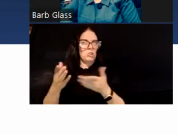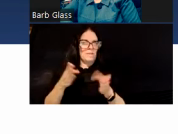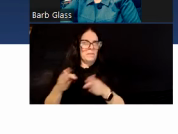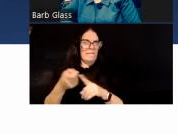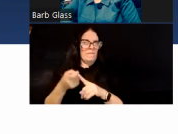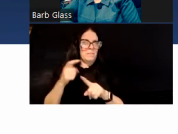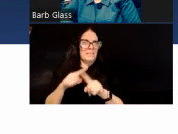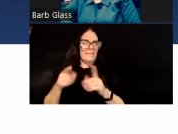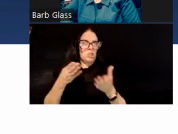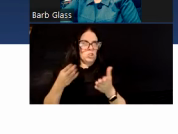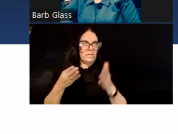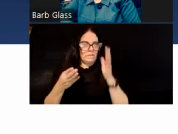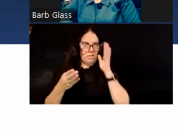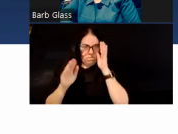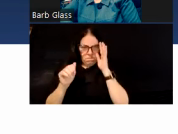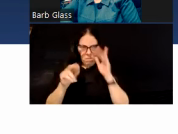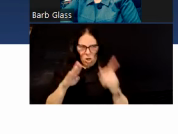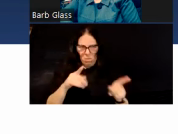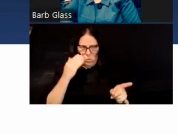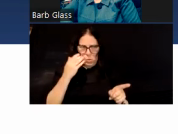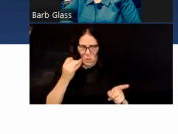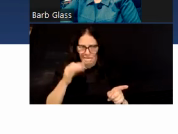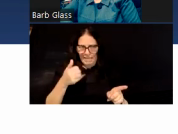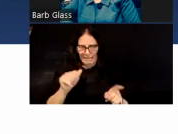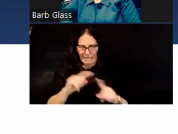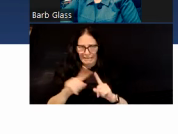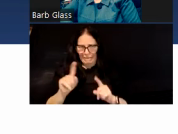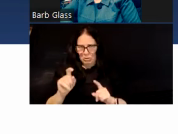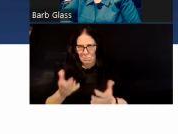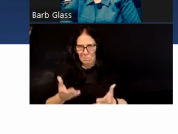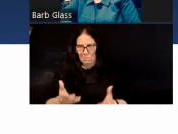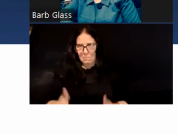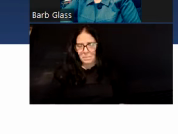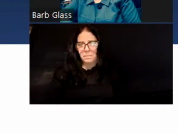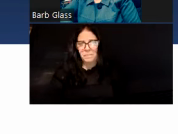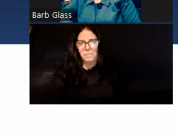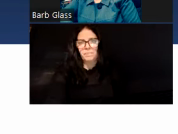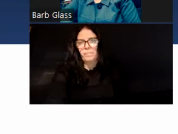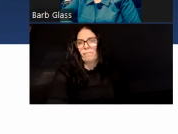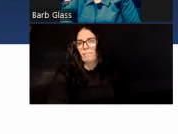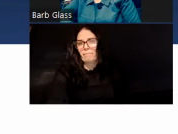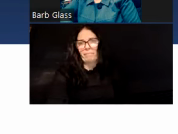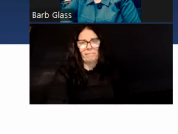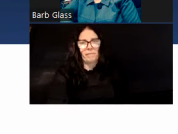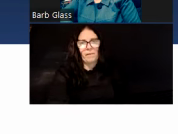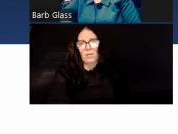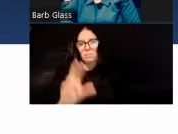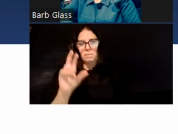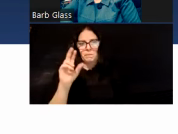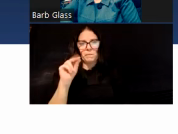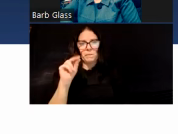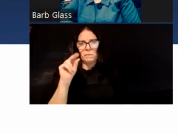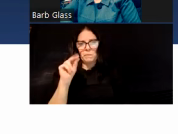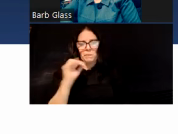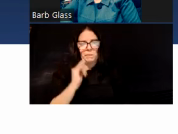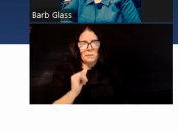different services. Barb, are you familiar or aware? I am not familiar with that either, Robin.